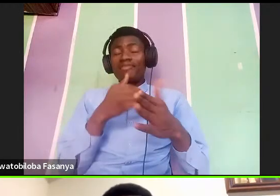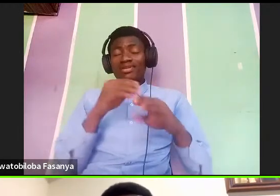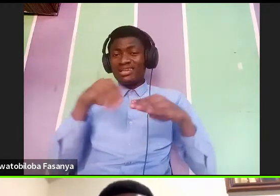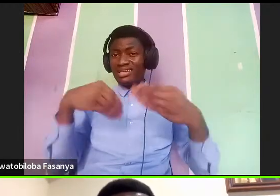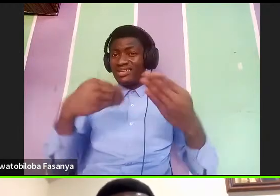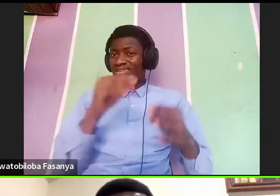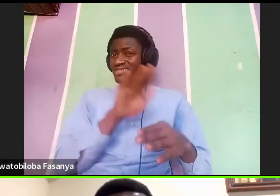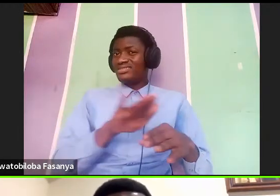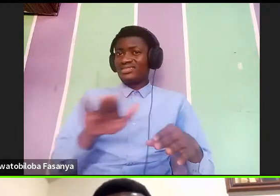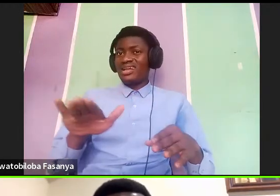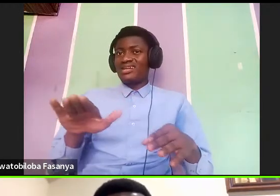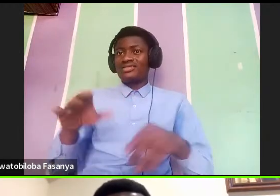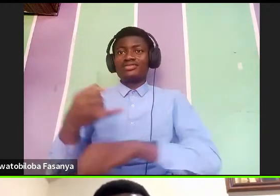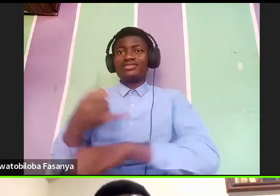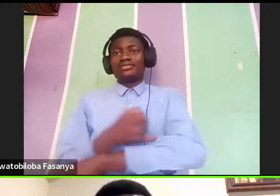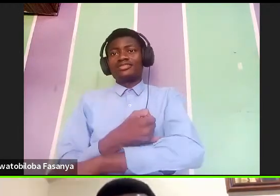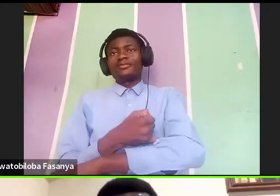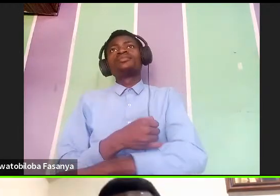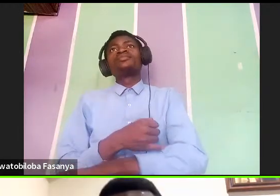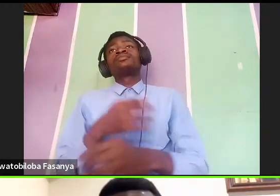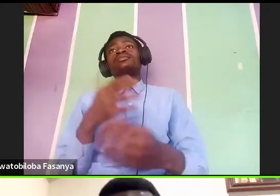So